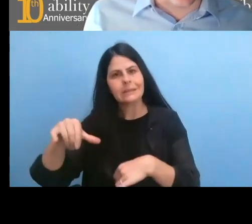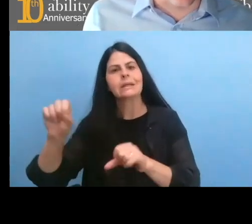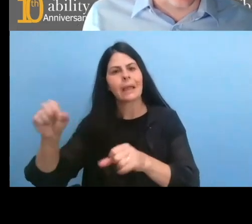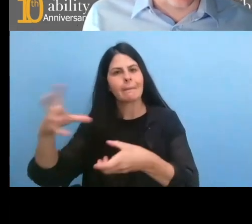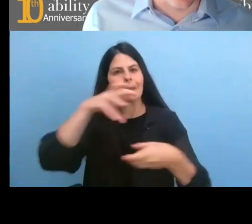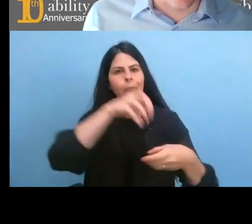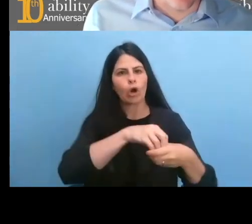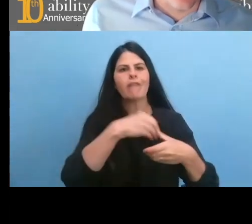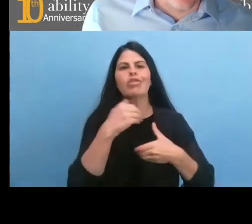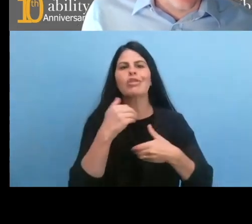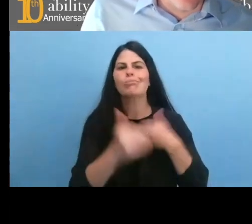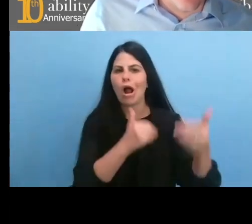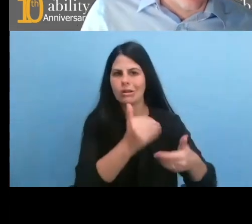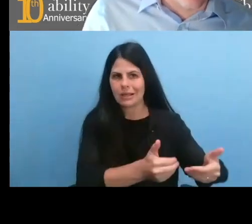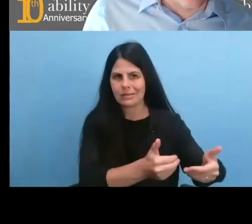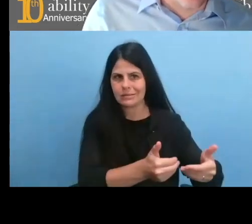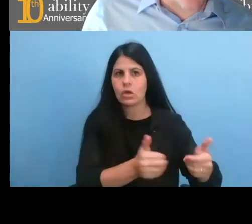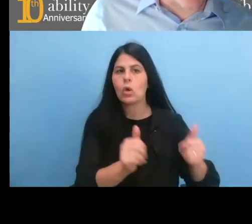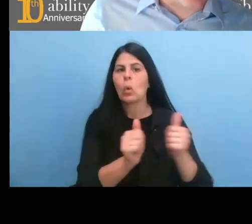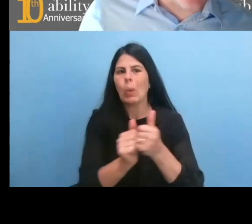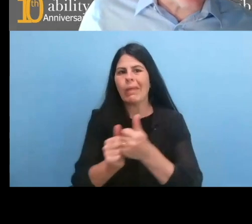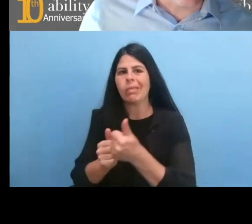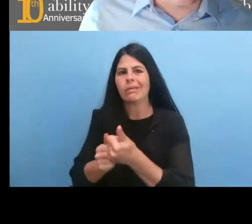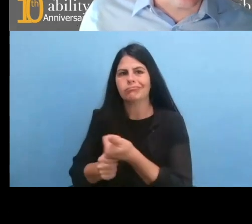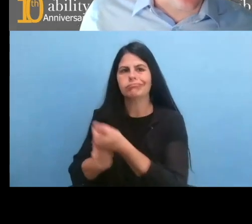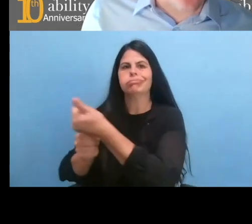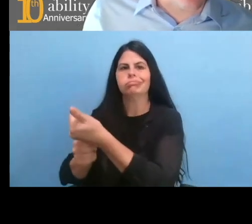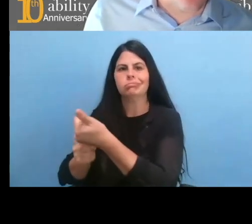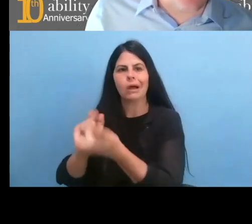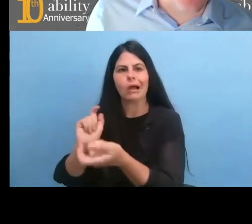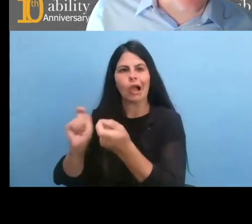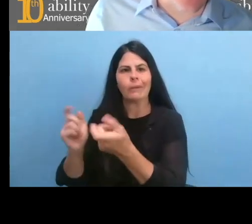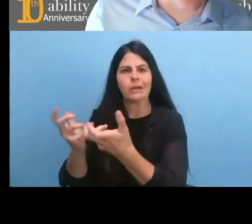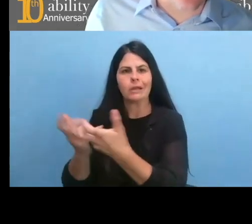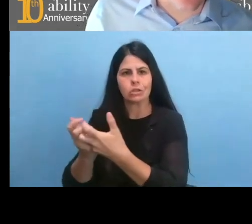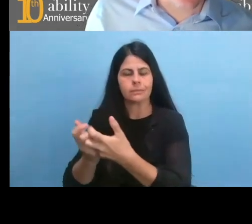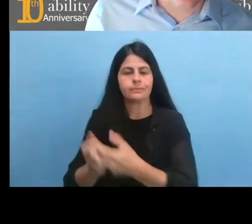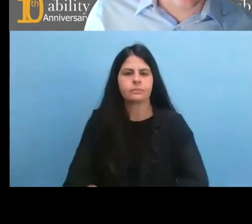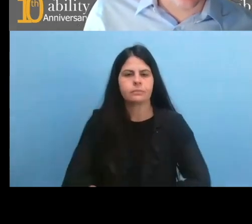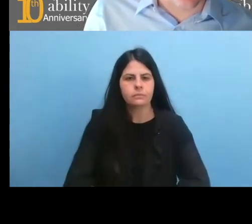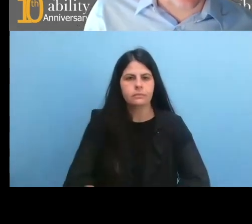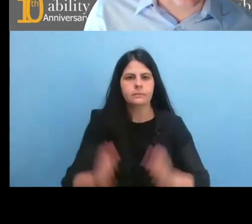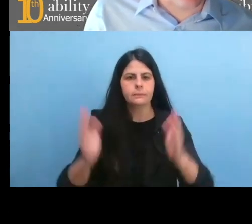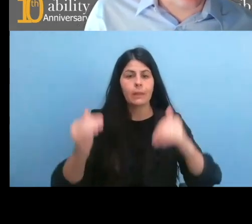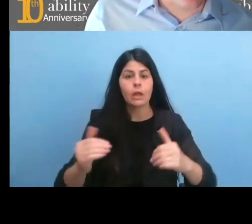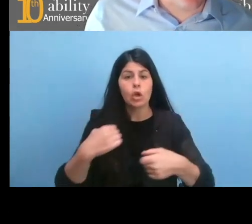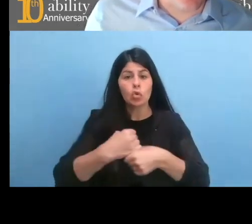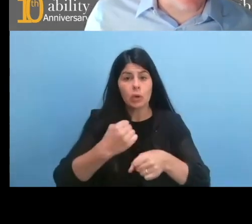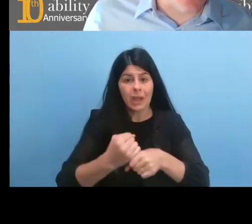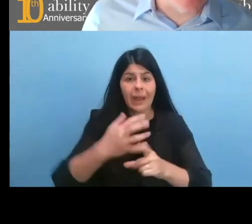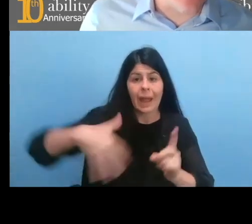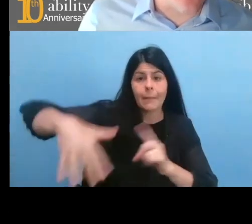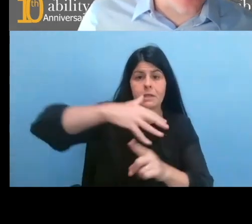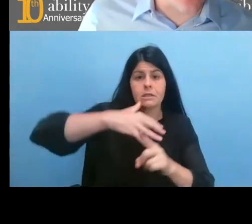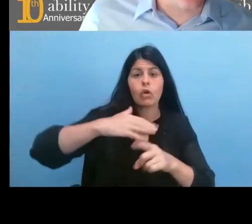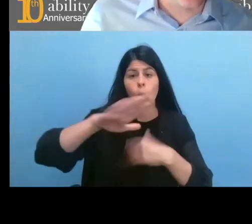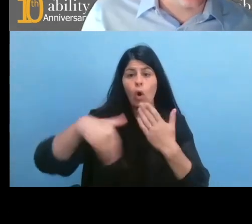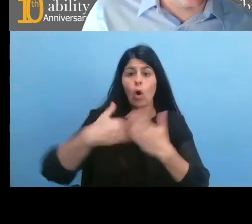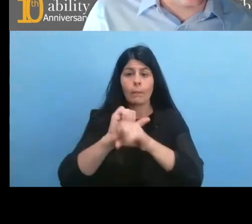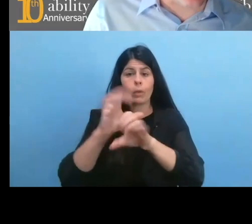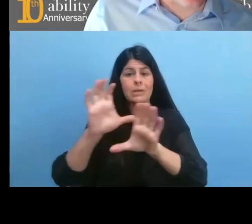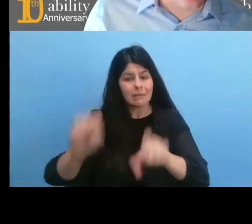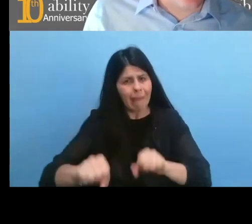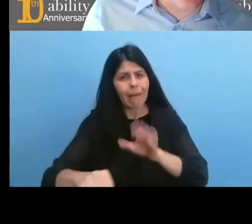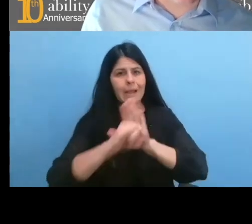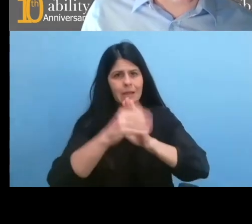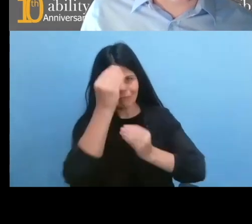with an accommodation. Creating an atmosphere where all employees can identify there as a person with a disability if they choose